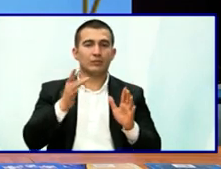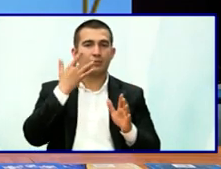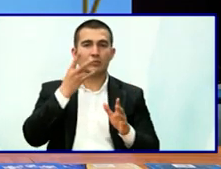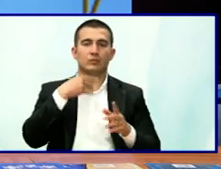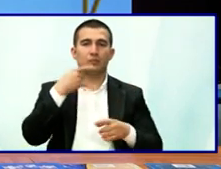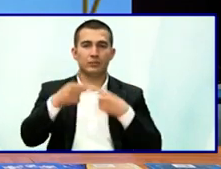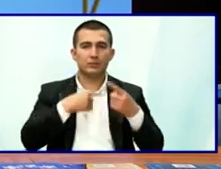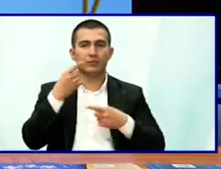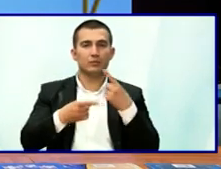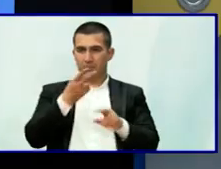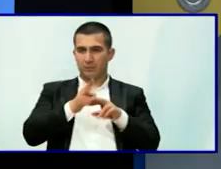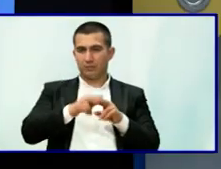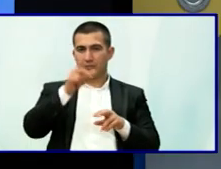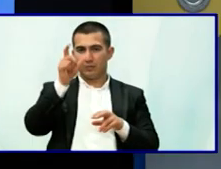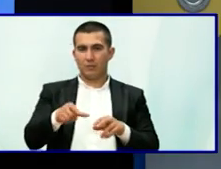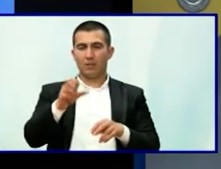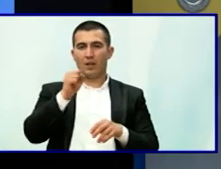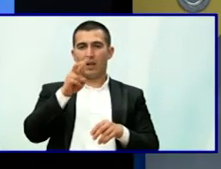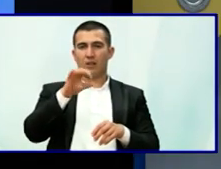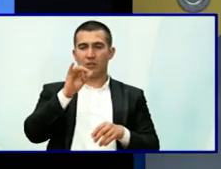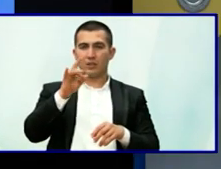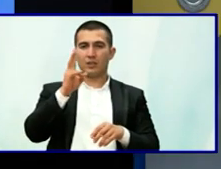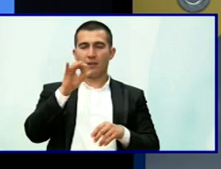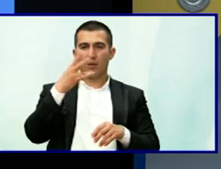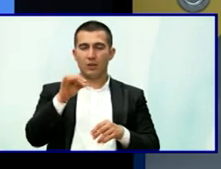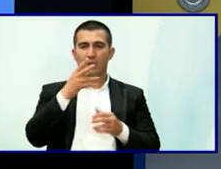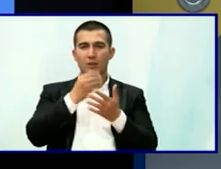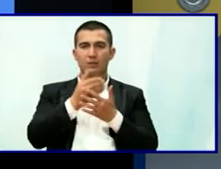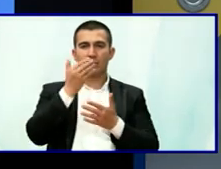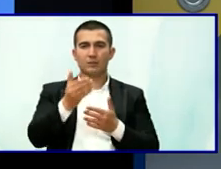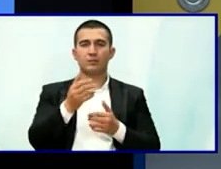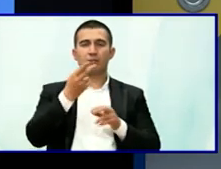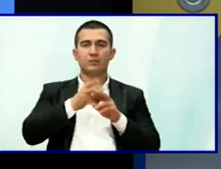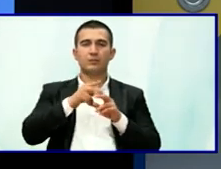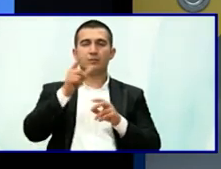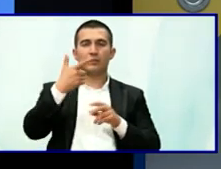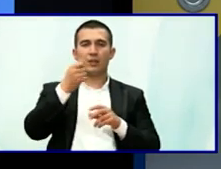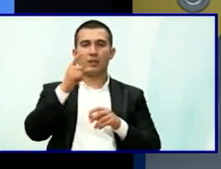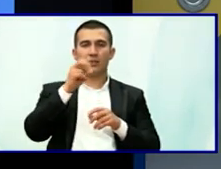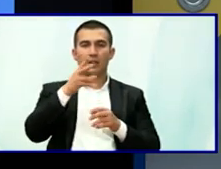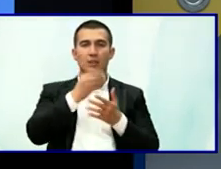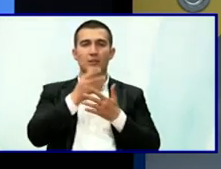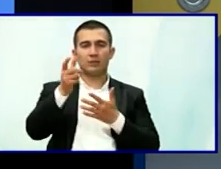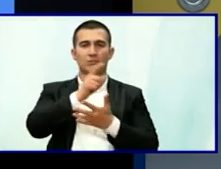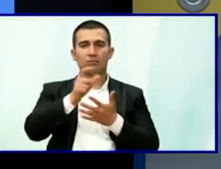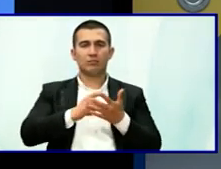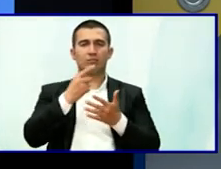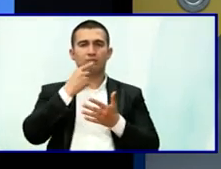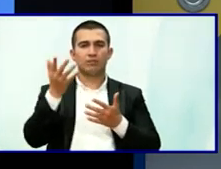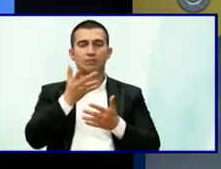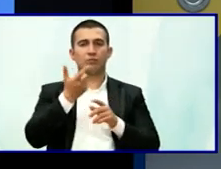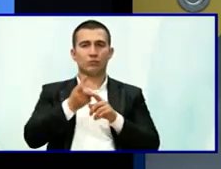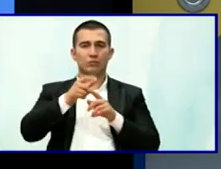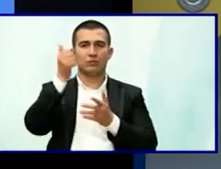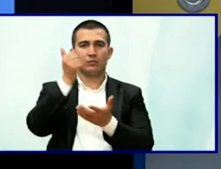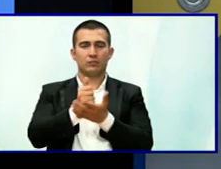yo'q. Bu inson Alisher Navoiy. Alisher Navoiy g'azal mulkining sultoni hisoblanadi.